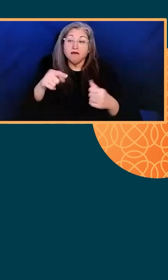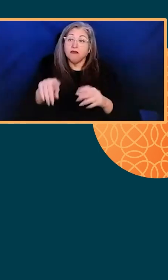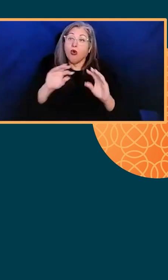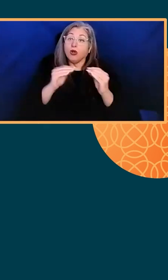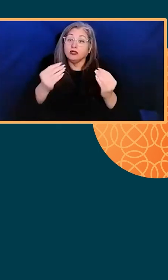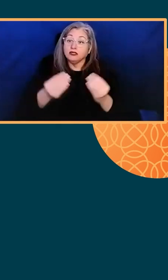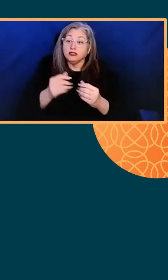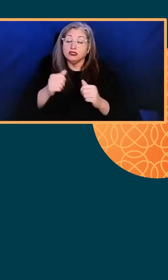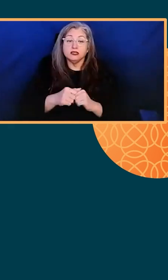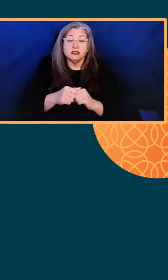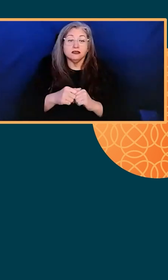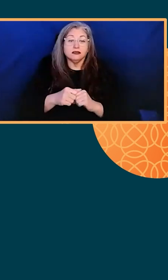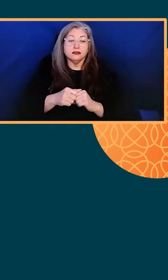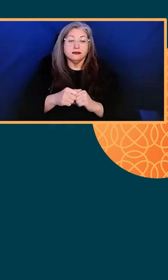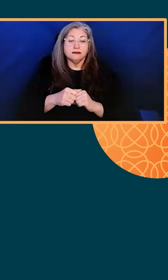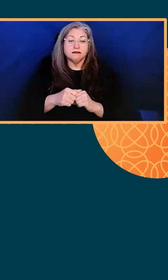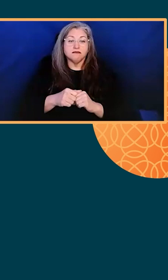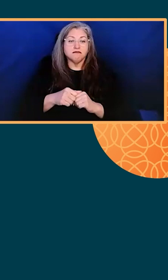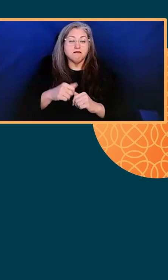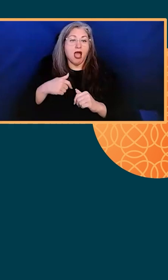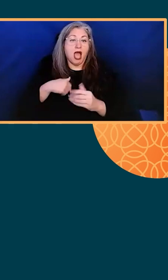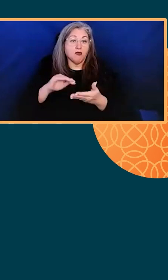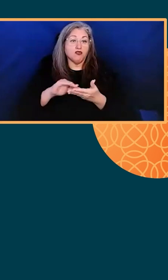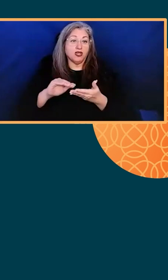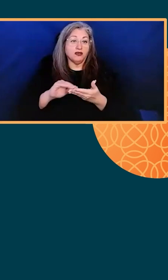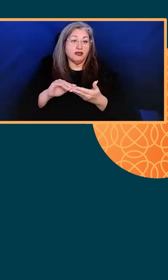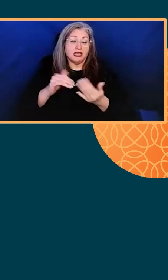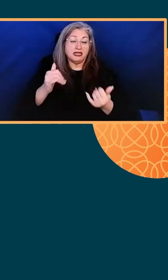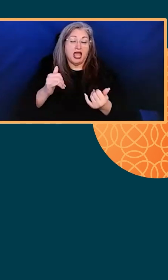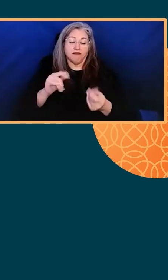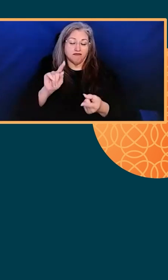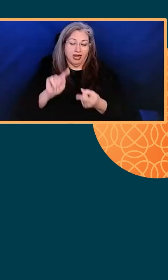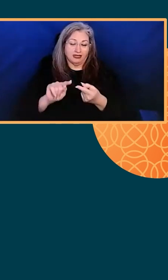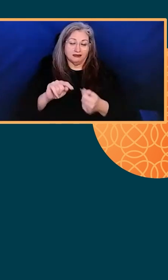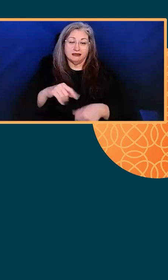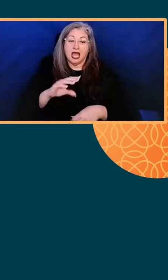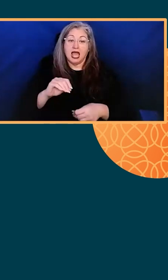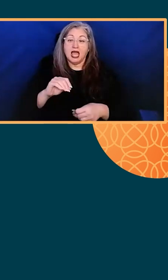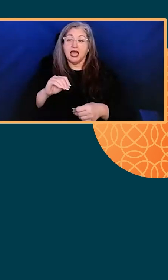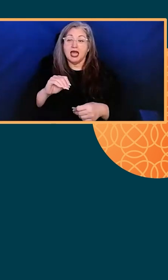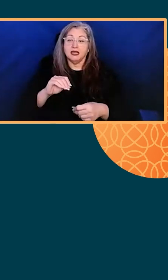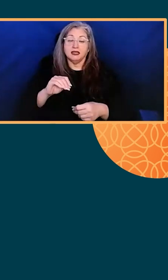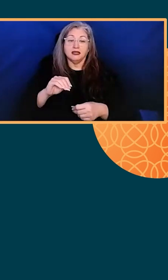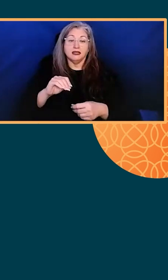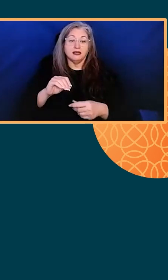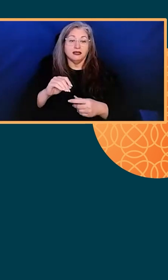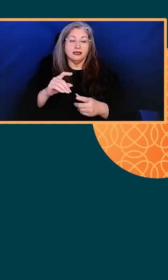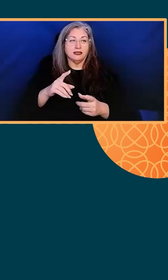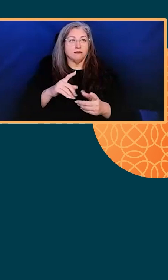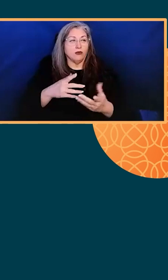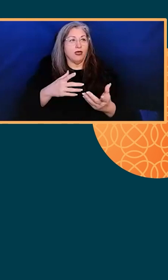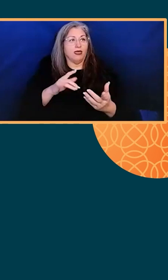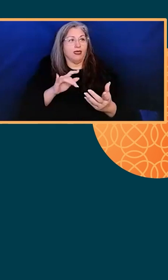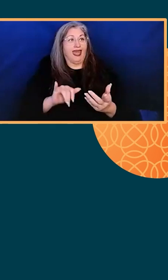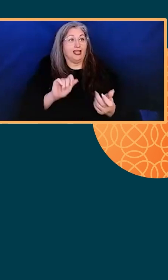organizations, I'm less forgiving. Actually, I'm really less forgiving, and that's given me,